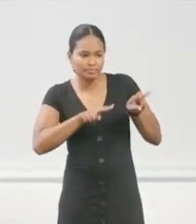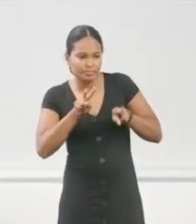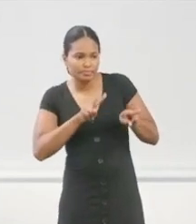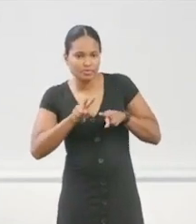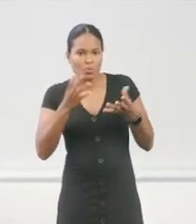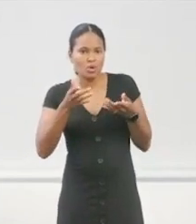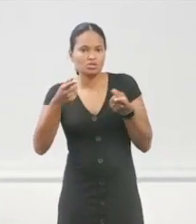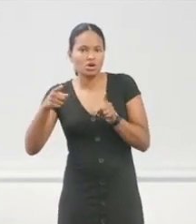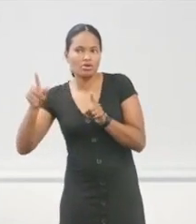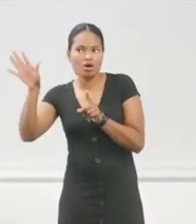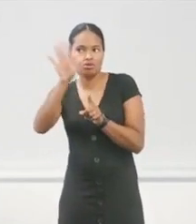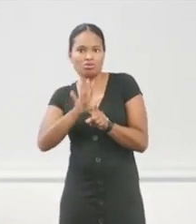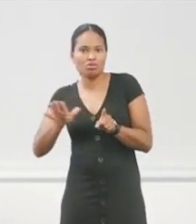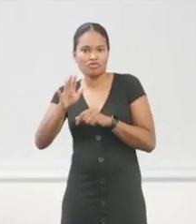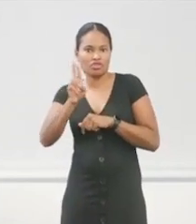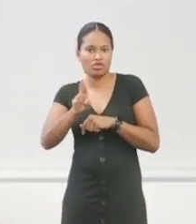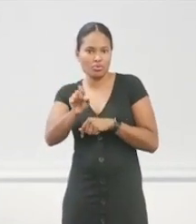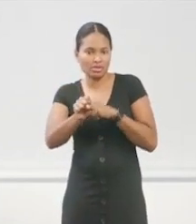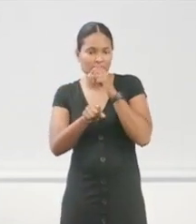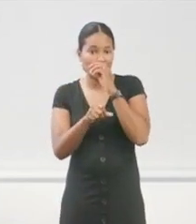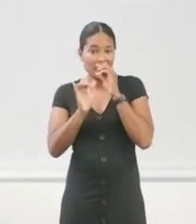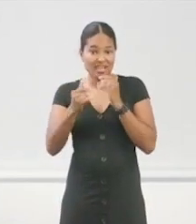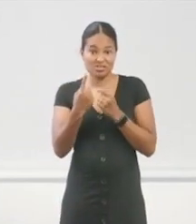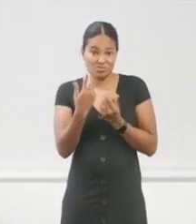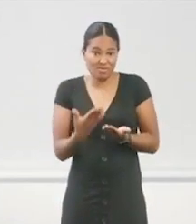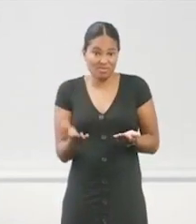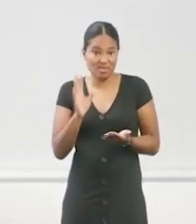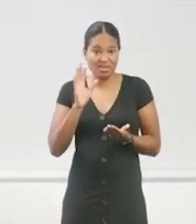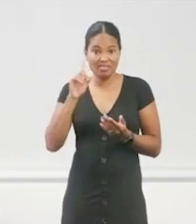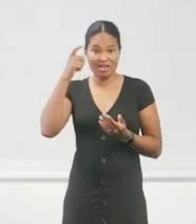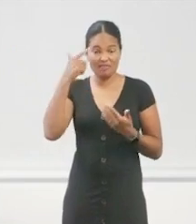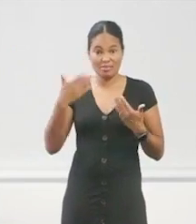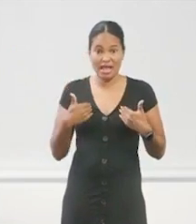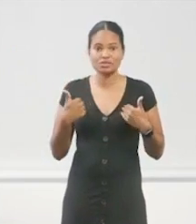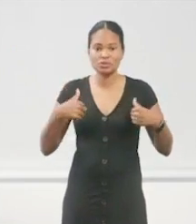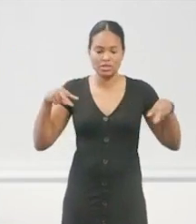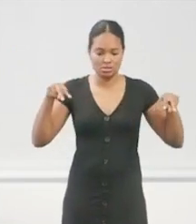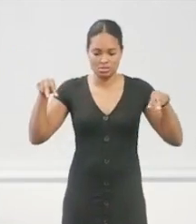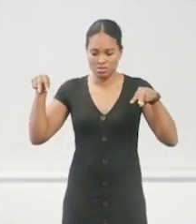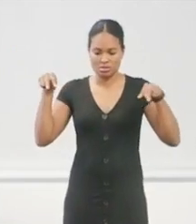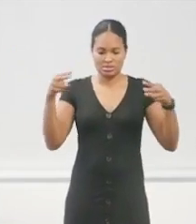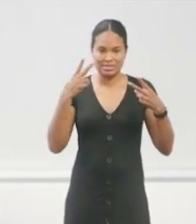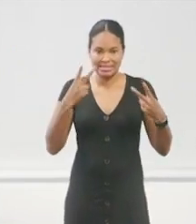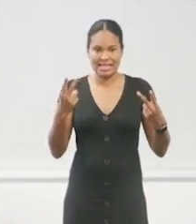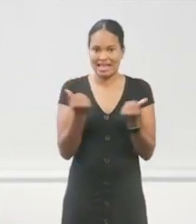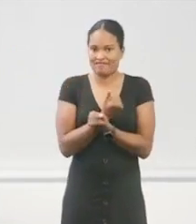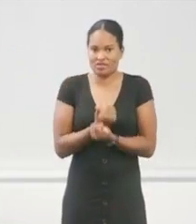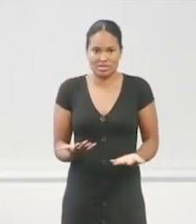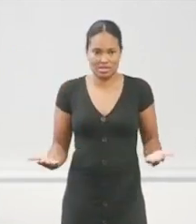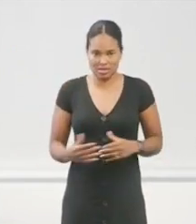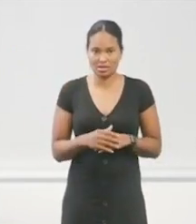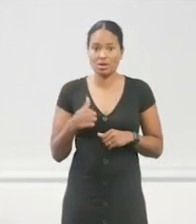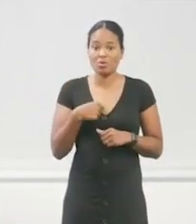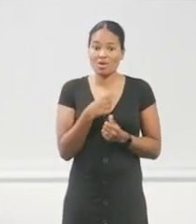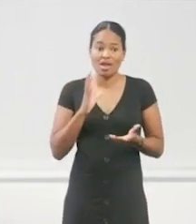country. So like, that's the one thing the power of the federal government has, is we see what's going on everywhere. And then we're tied in with a lot of the big corporations. We